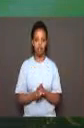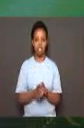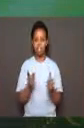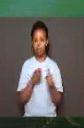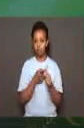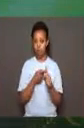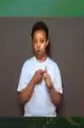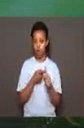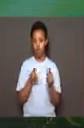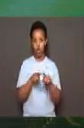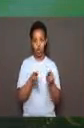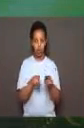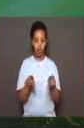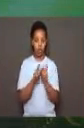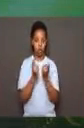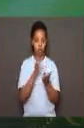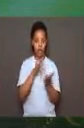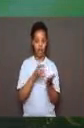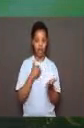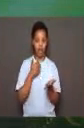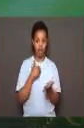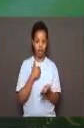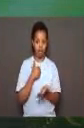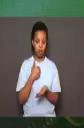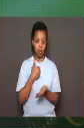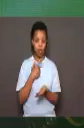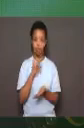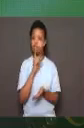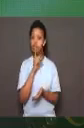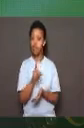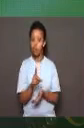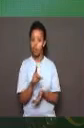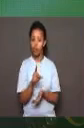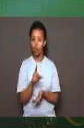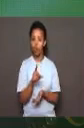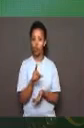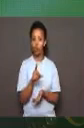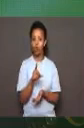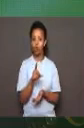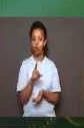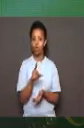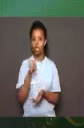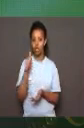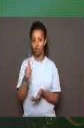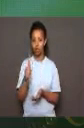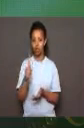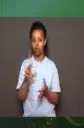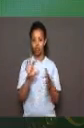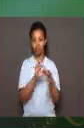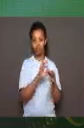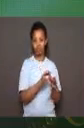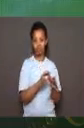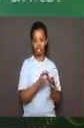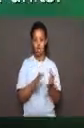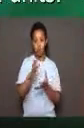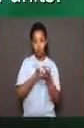difference between the groups is the ability to polymerize into complex